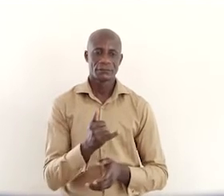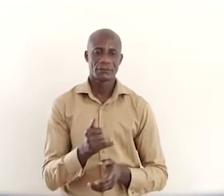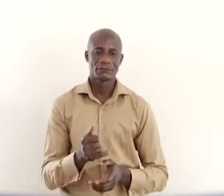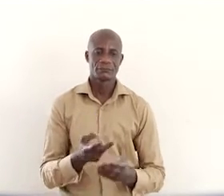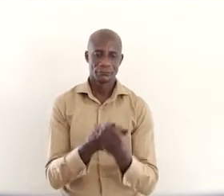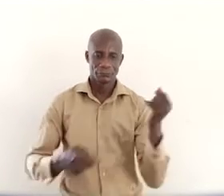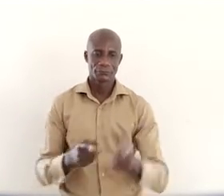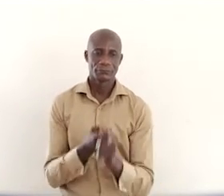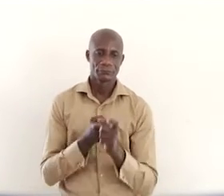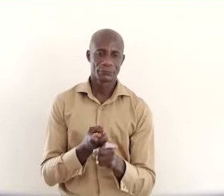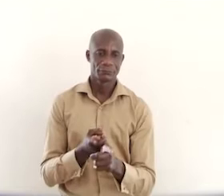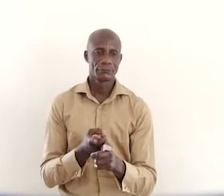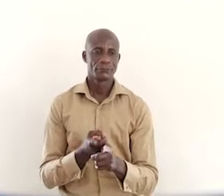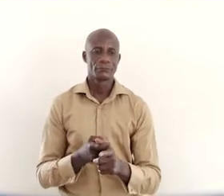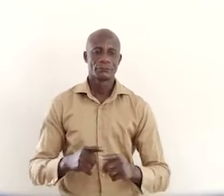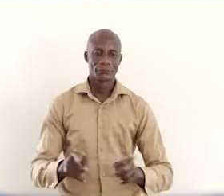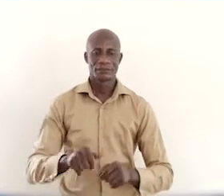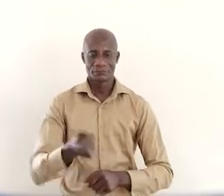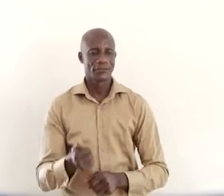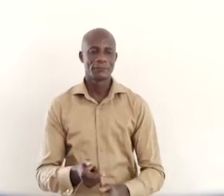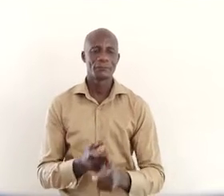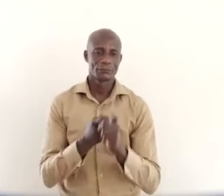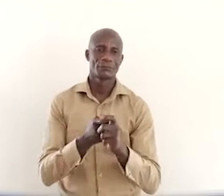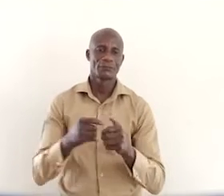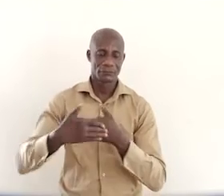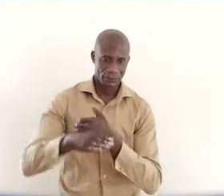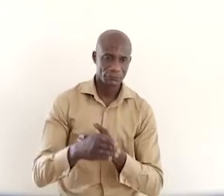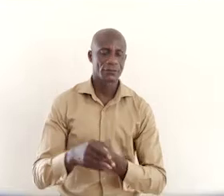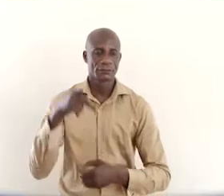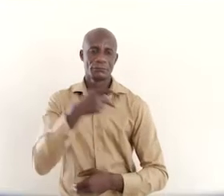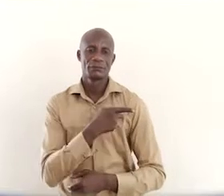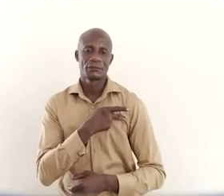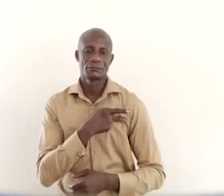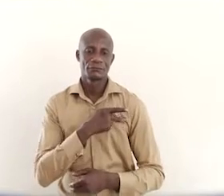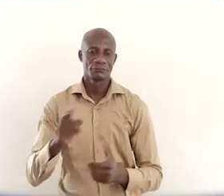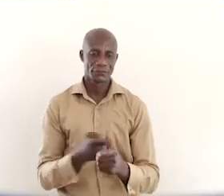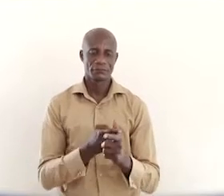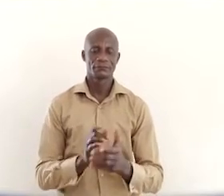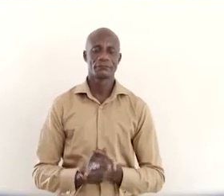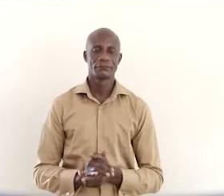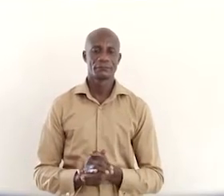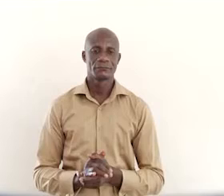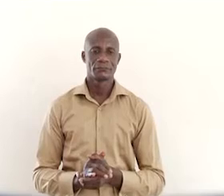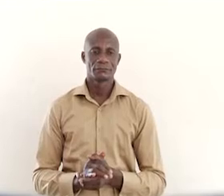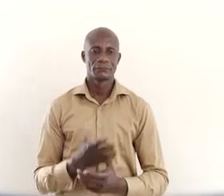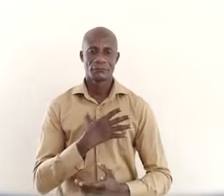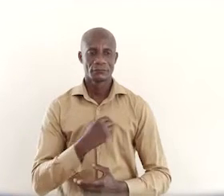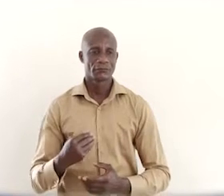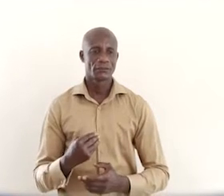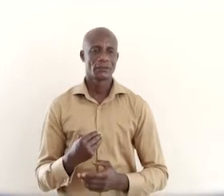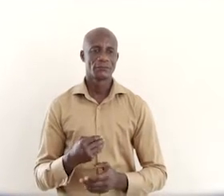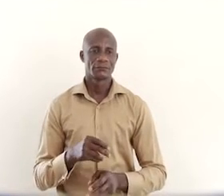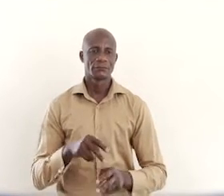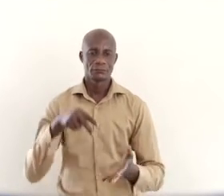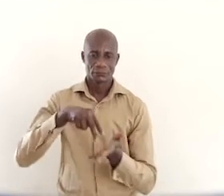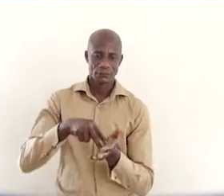They both ran, but the other disciple outran Peter and reached the tomb first.